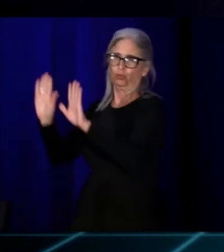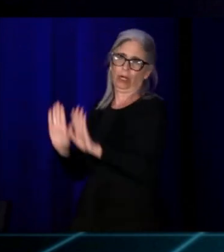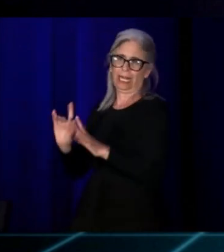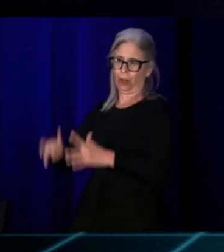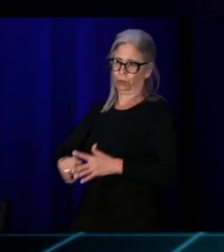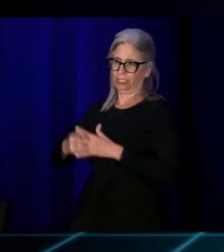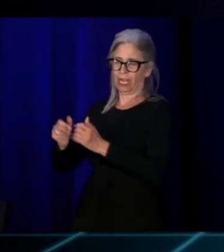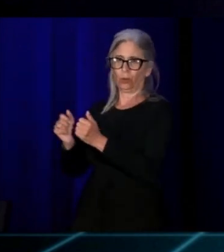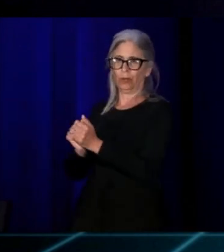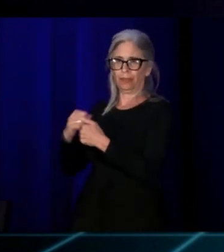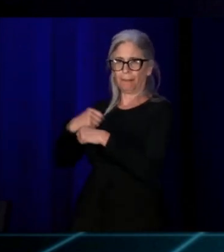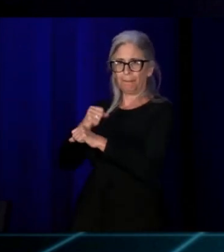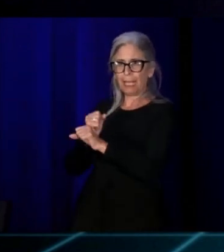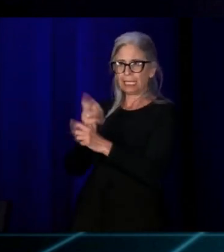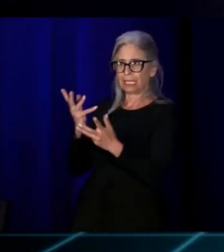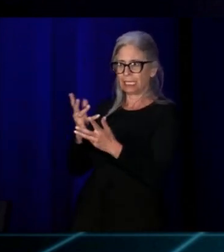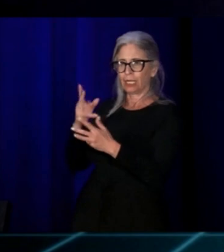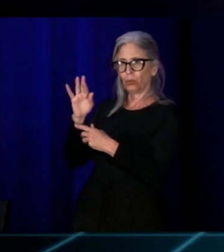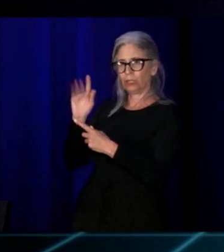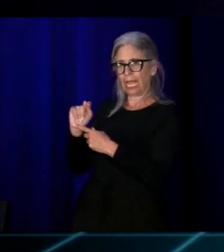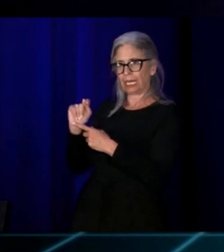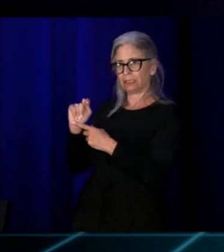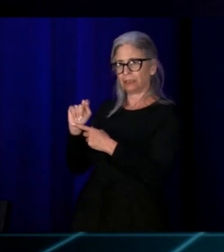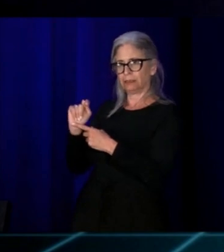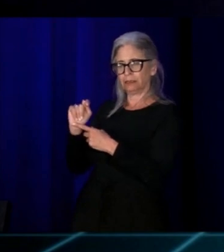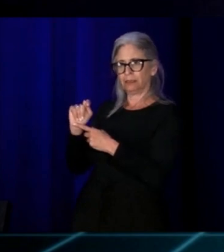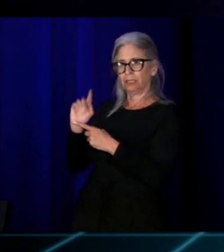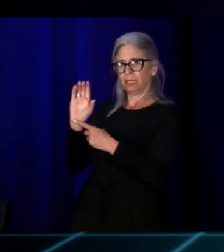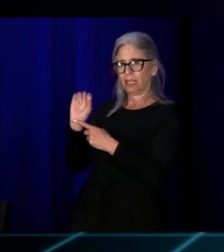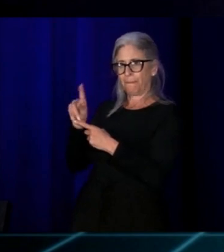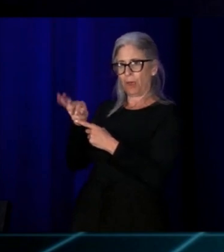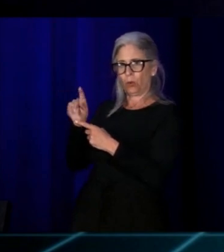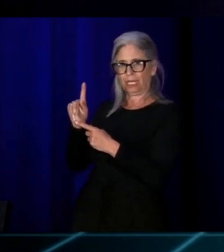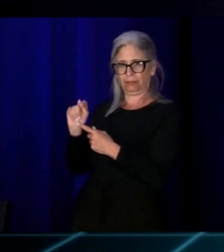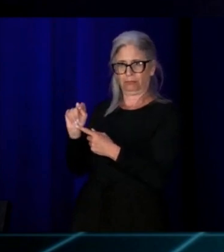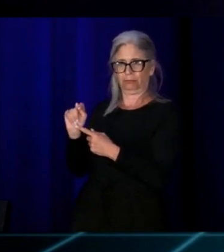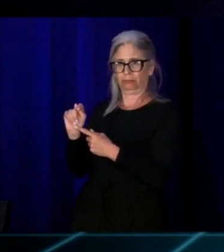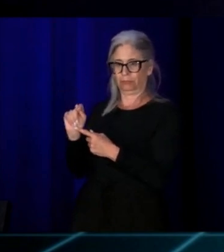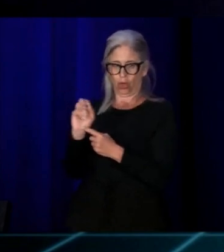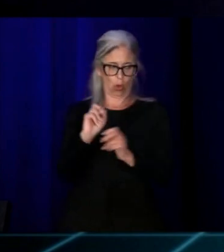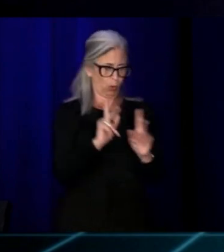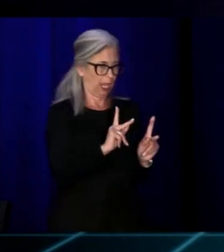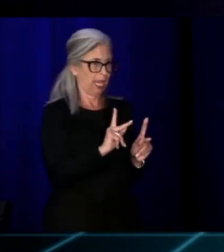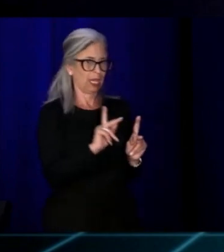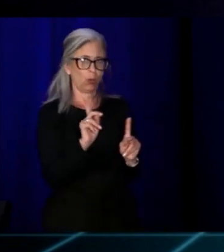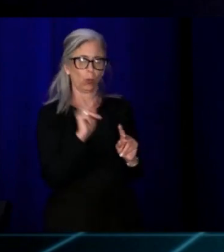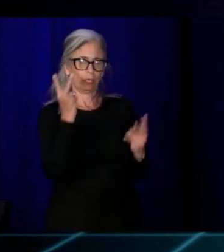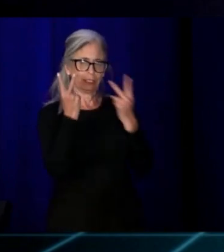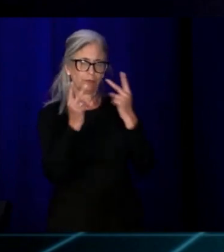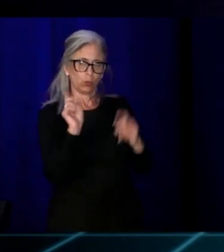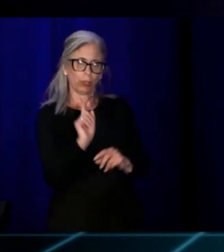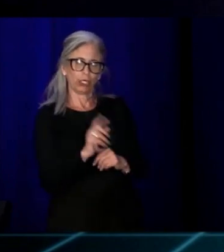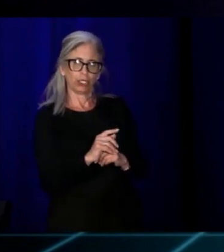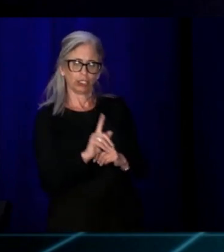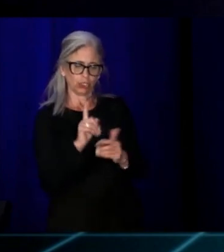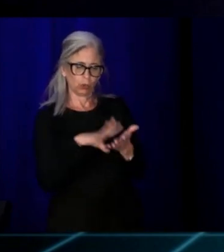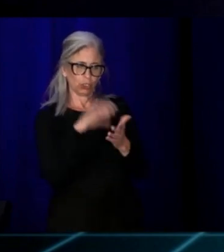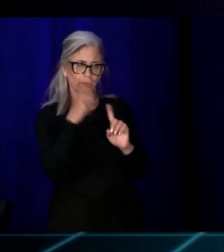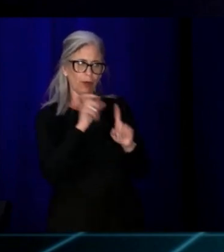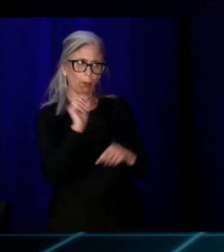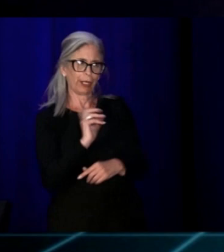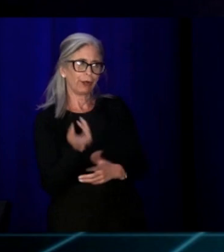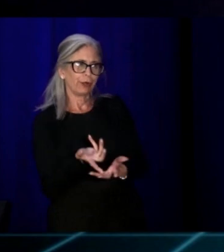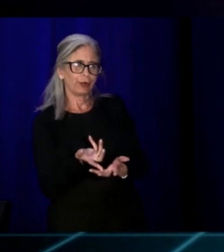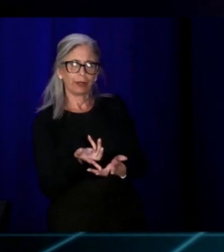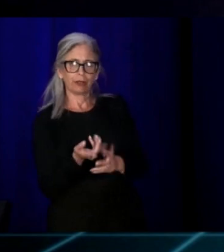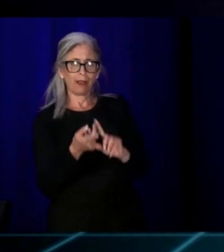start with making a React component. Okay. Where did you learn this from?